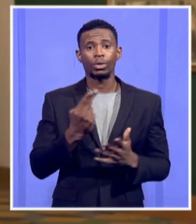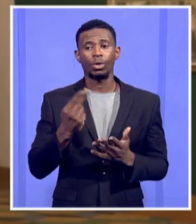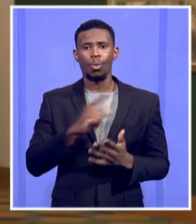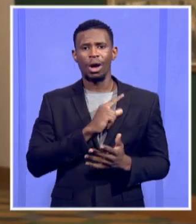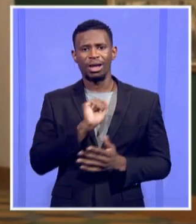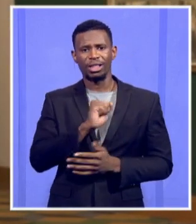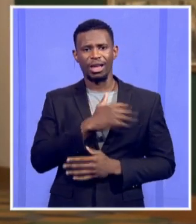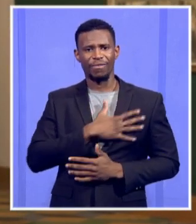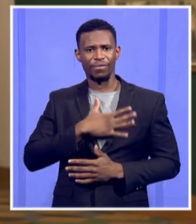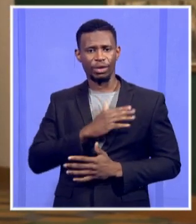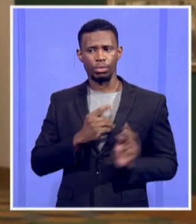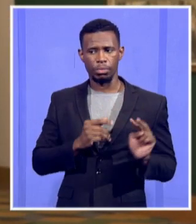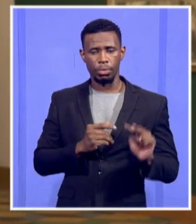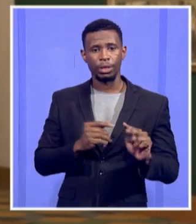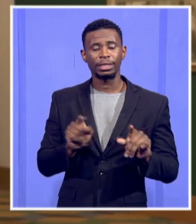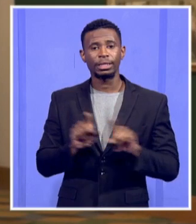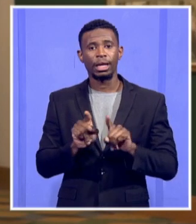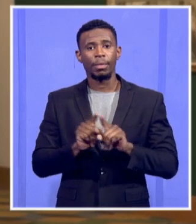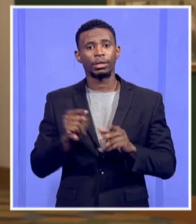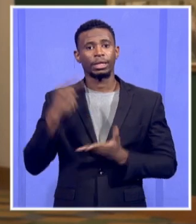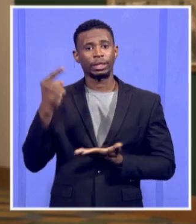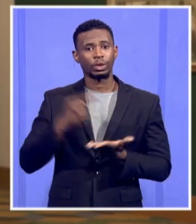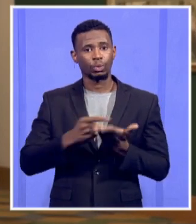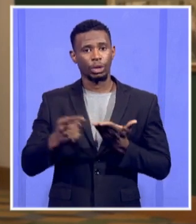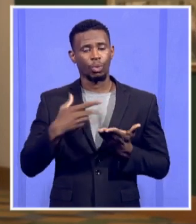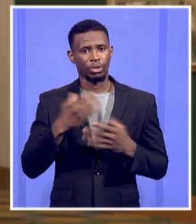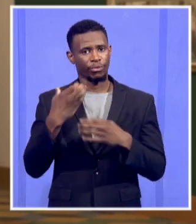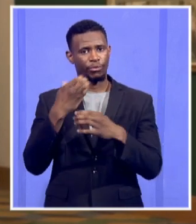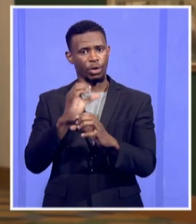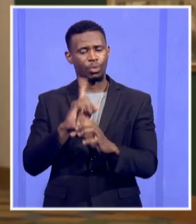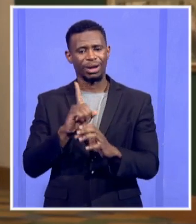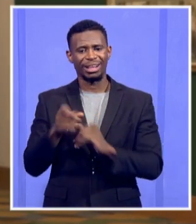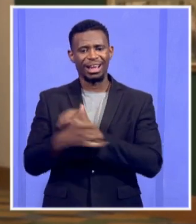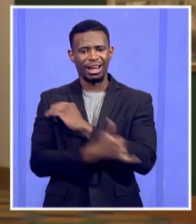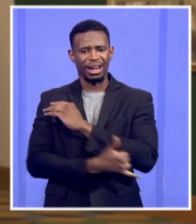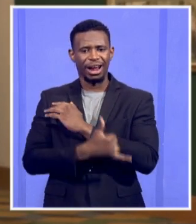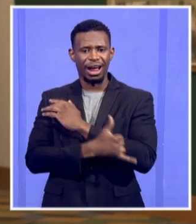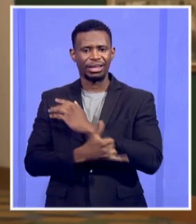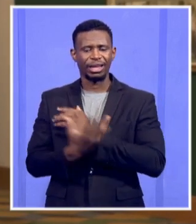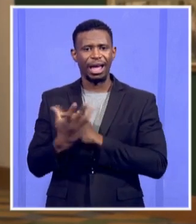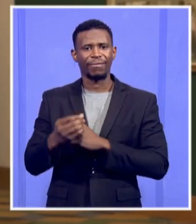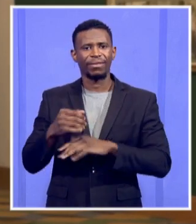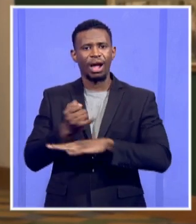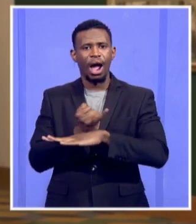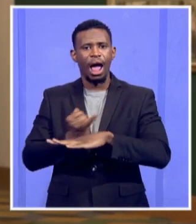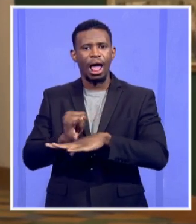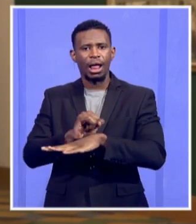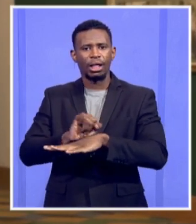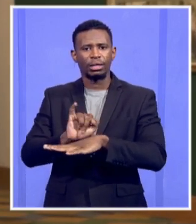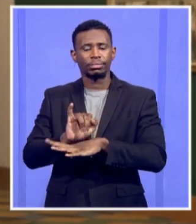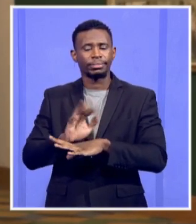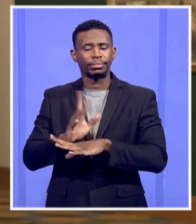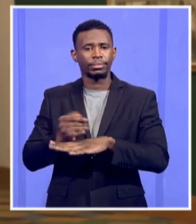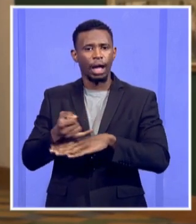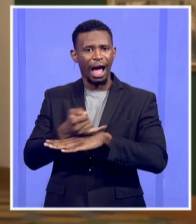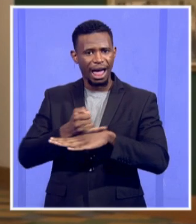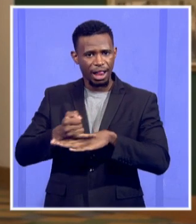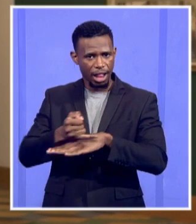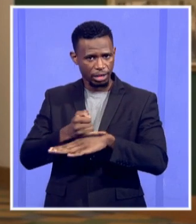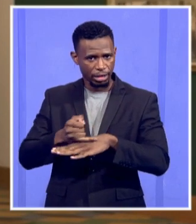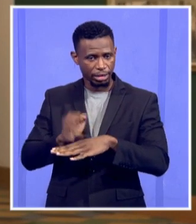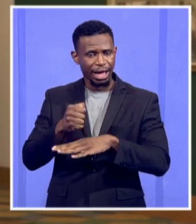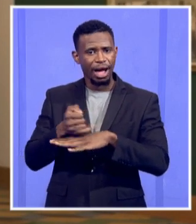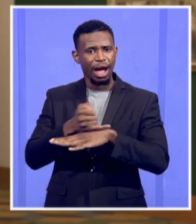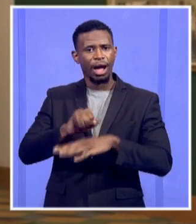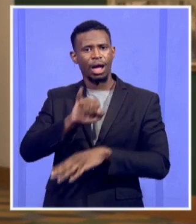the island nations. You know that with the floods, you have a serious problem with island nations who are really